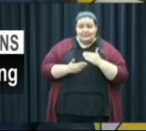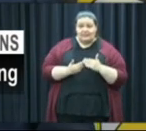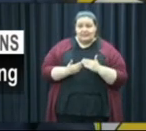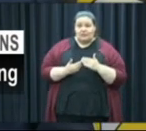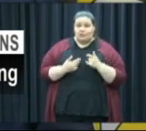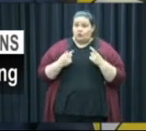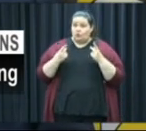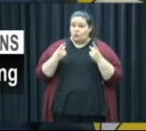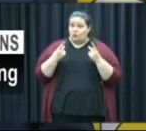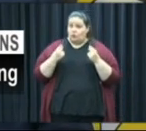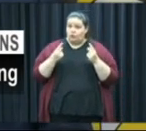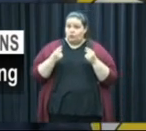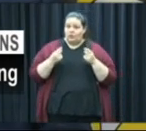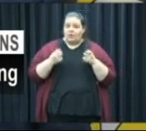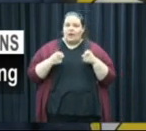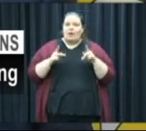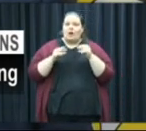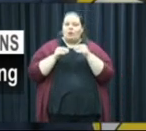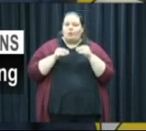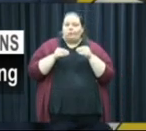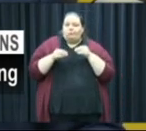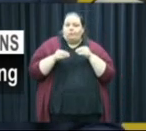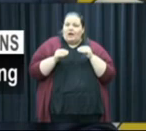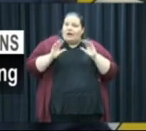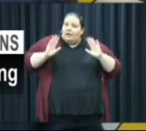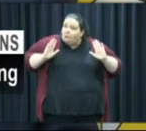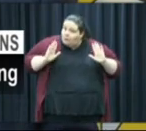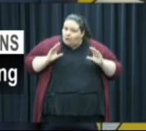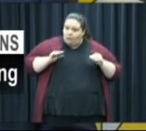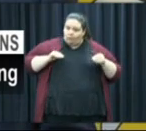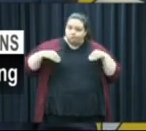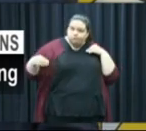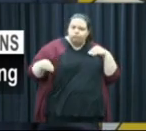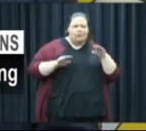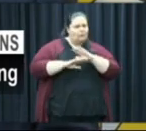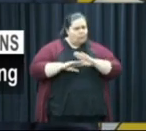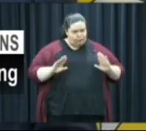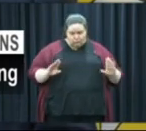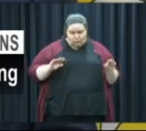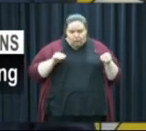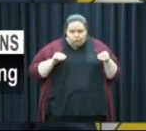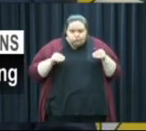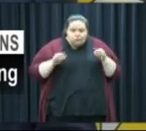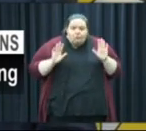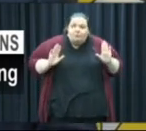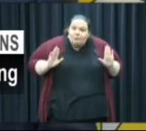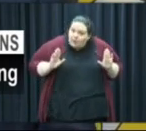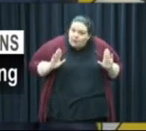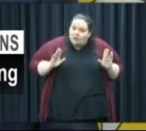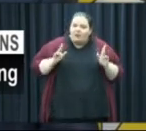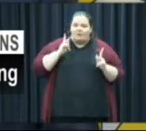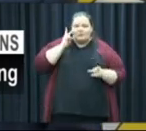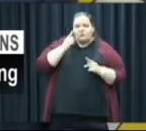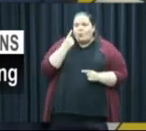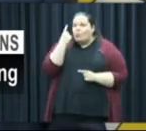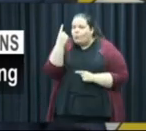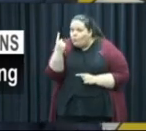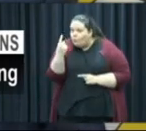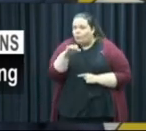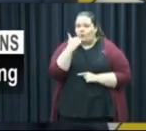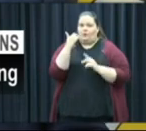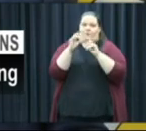were doing was allowing a little more freedom, a little more ability for people to visit with a specific family